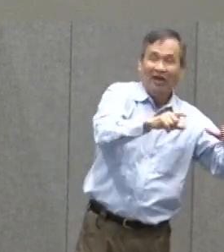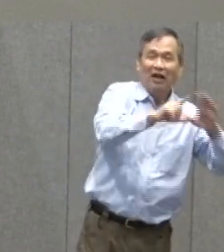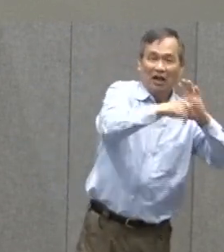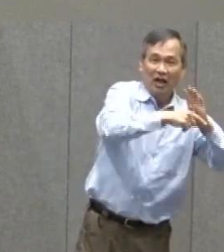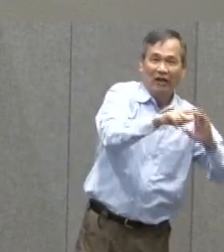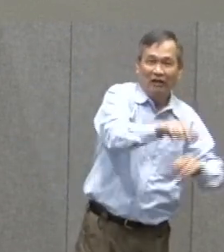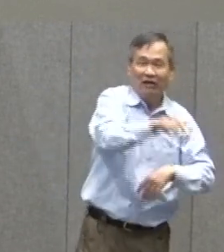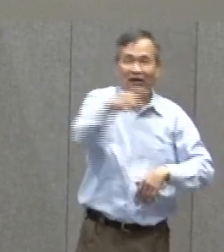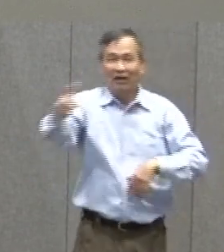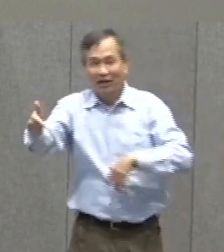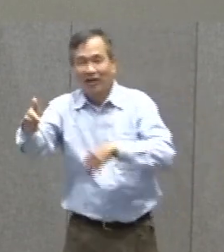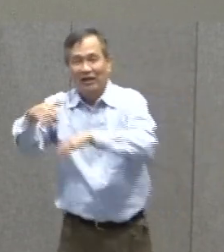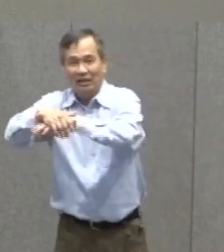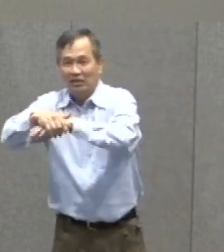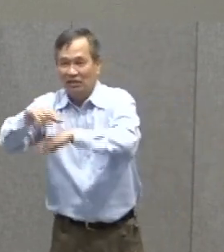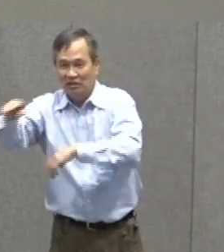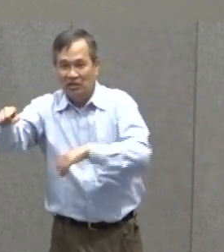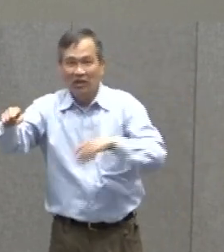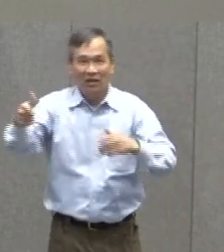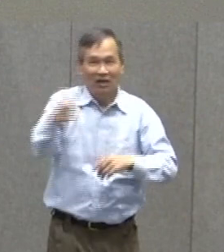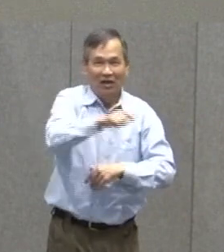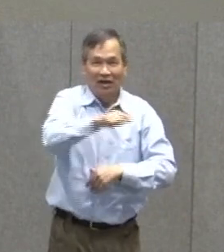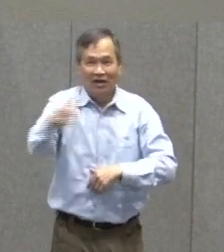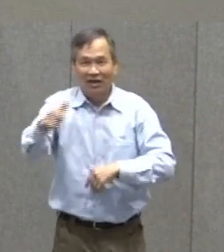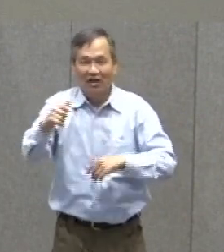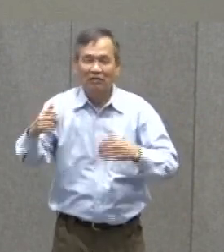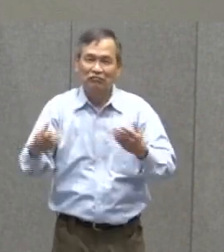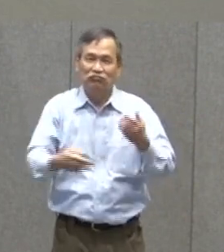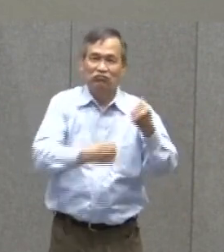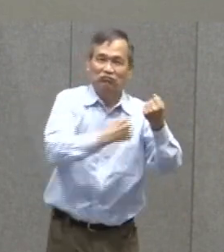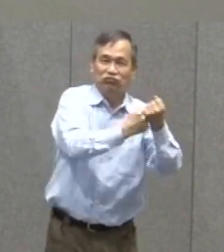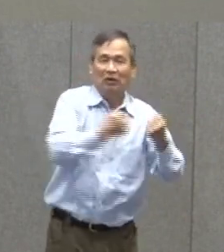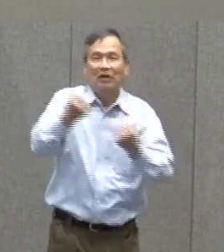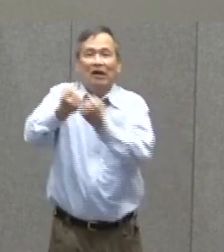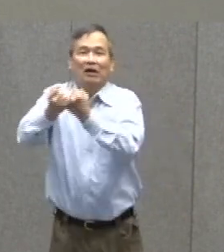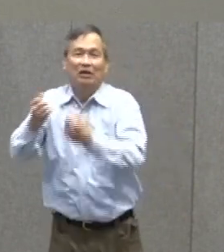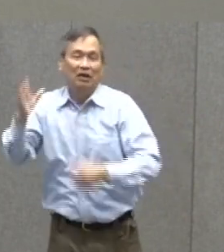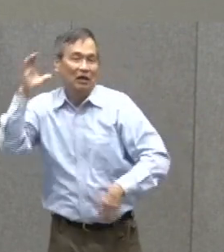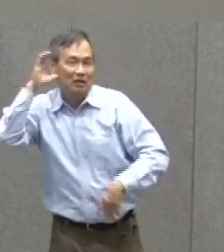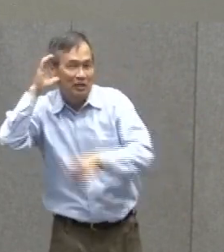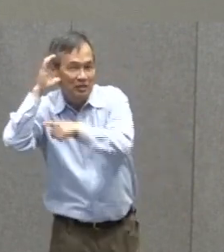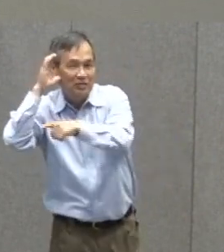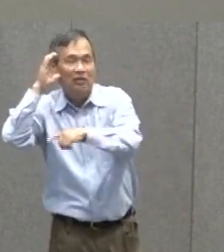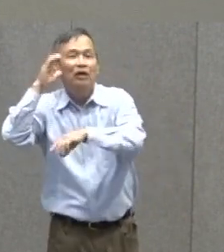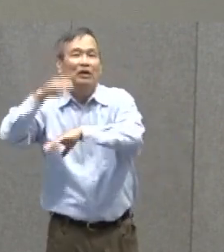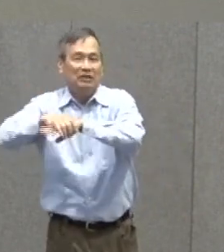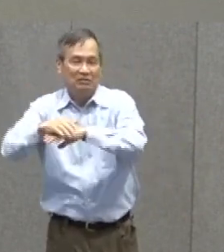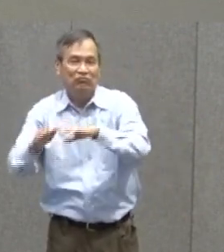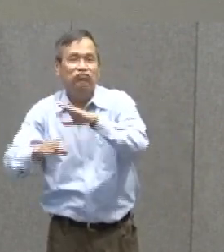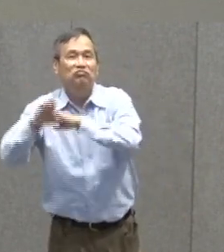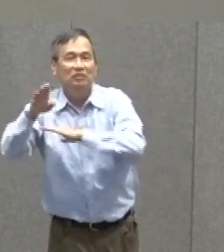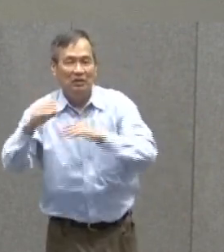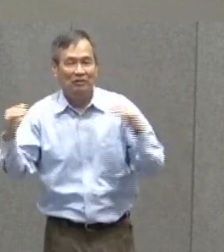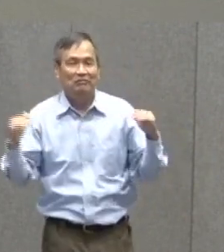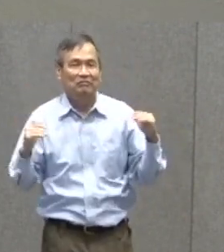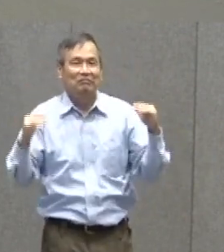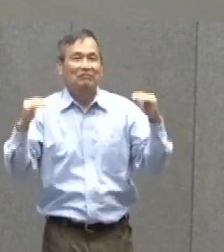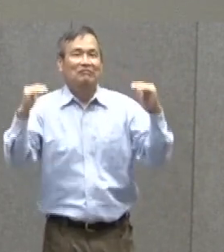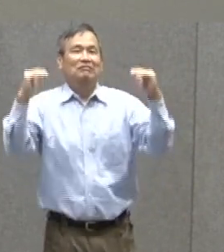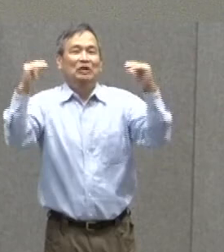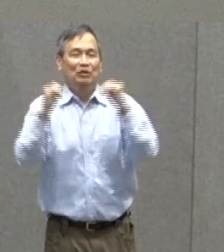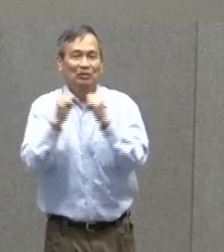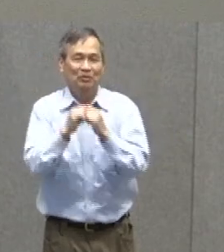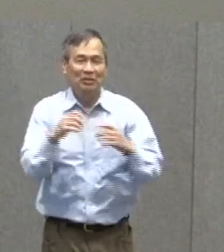you in English, and you start developing more and more because you are listening and to the questions. So here